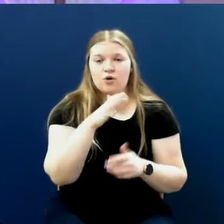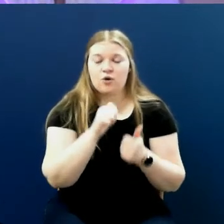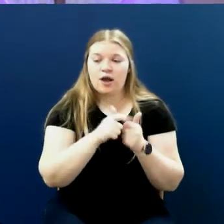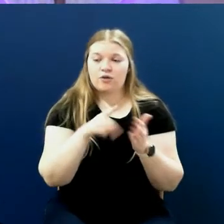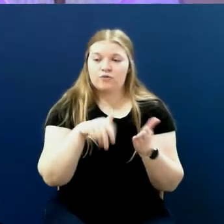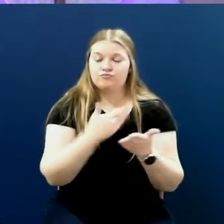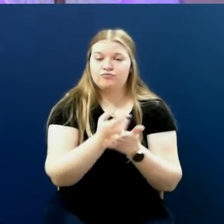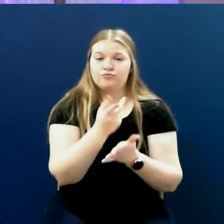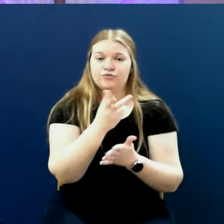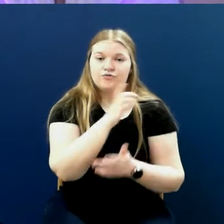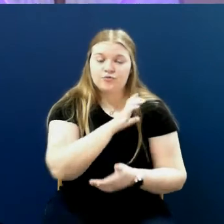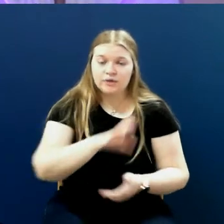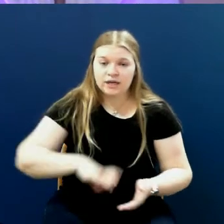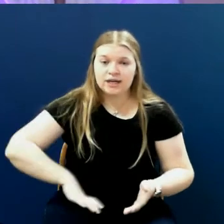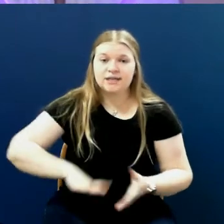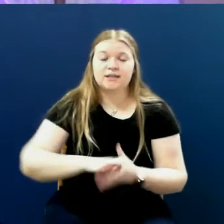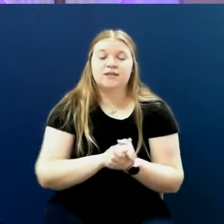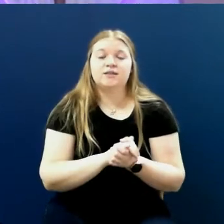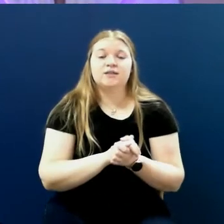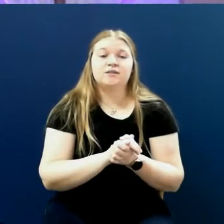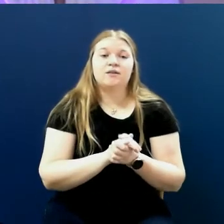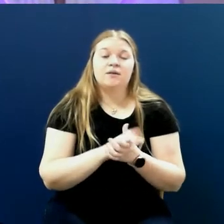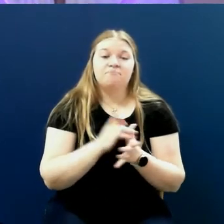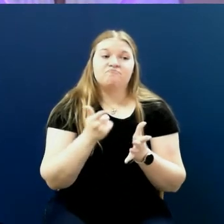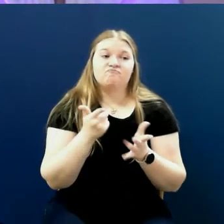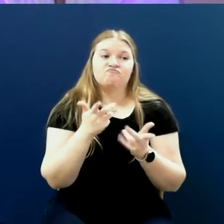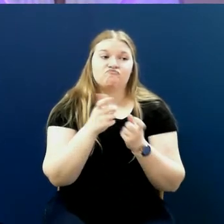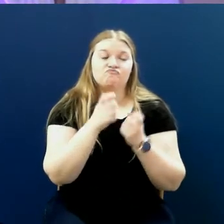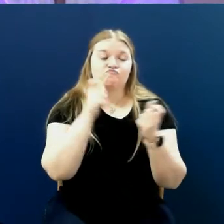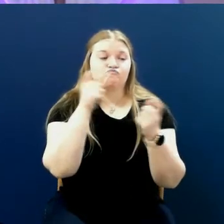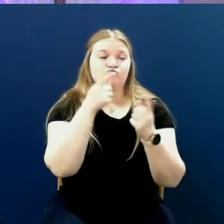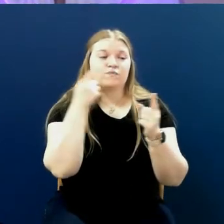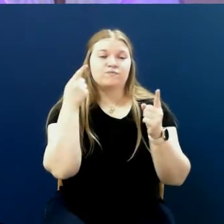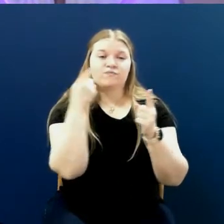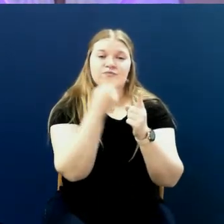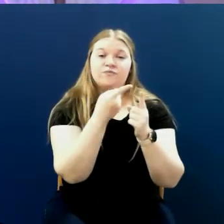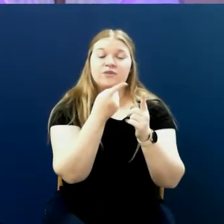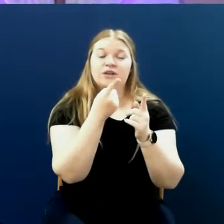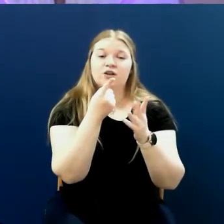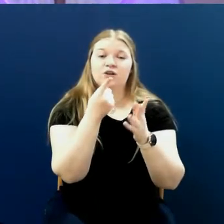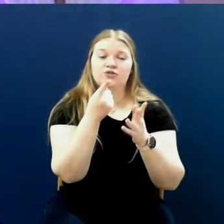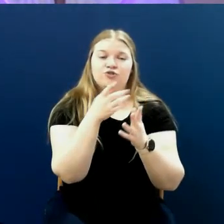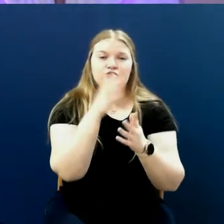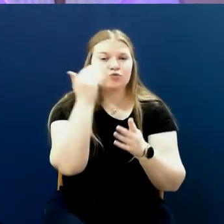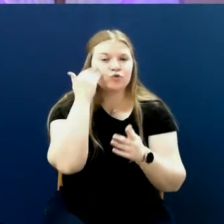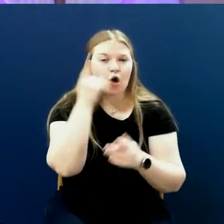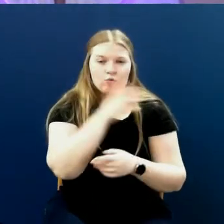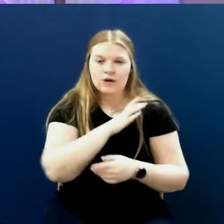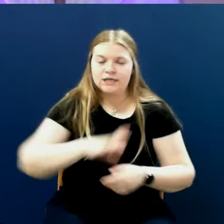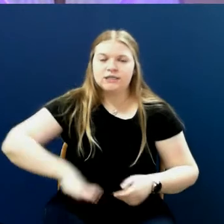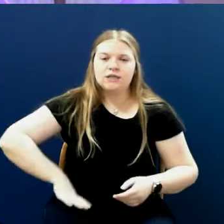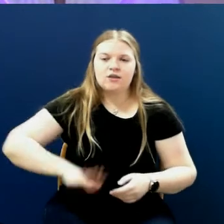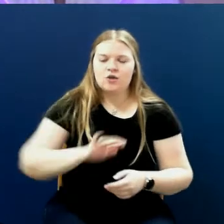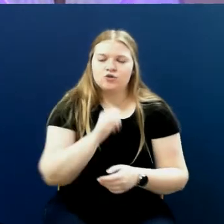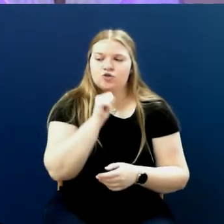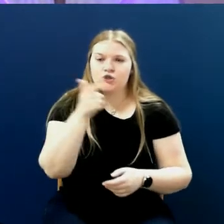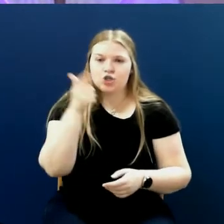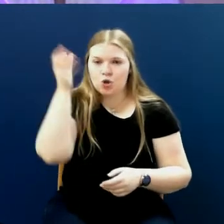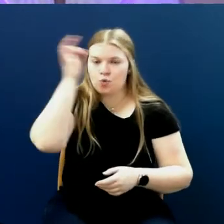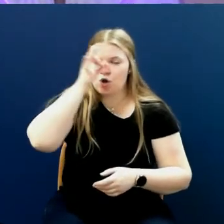Christ. The issue is, do you know Christ? And even for those who don't know Christ, we